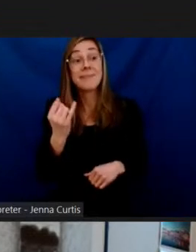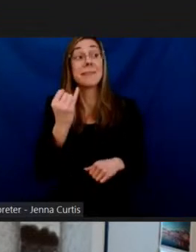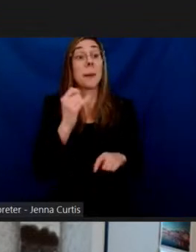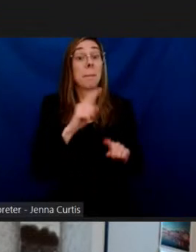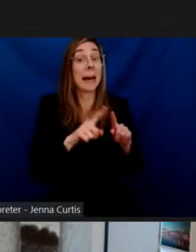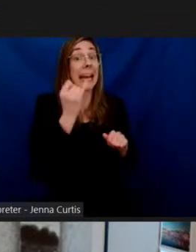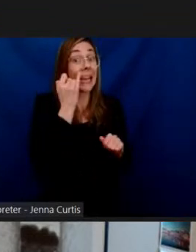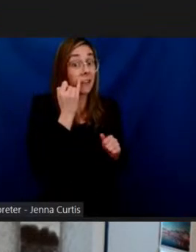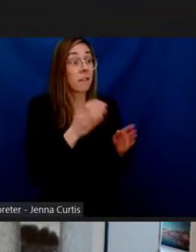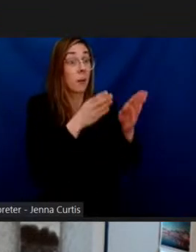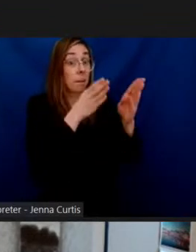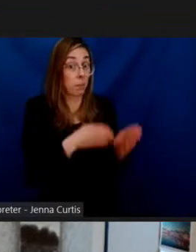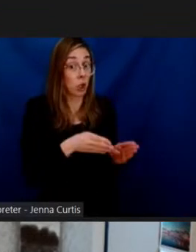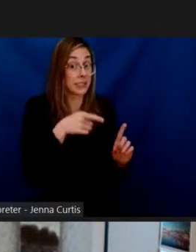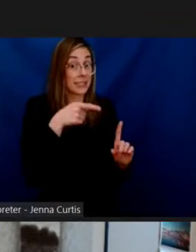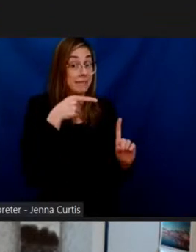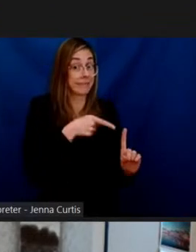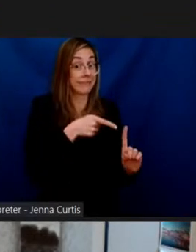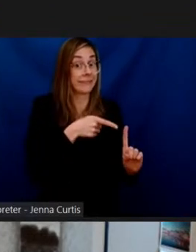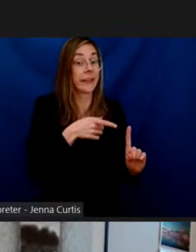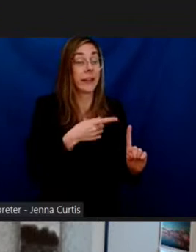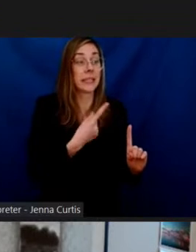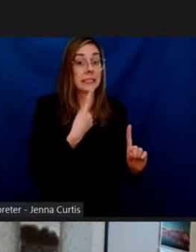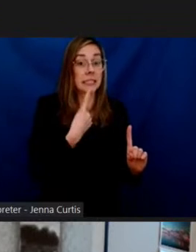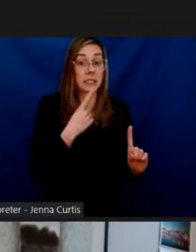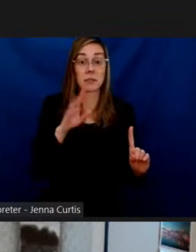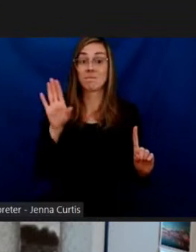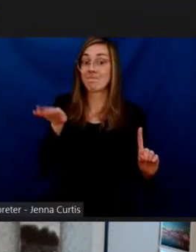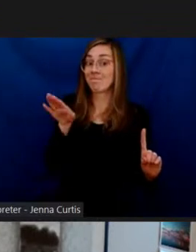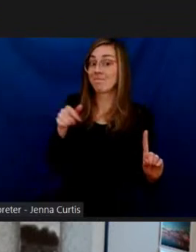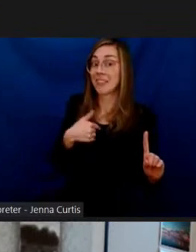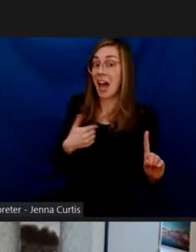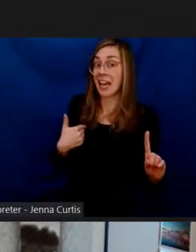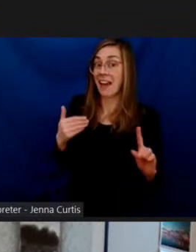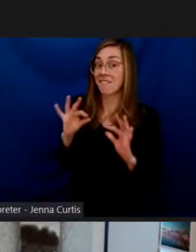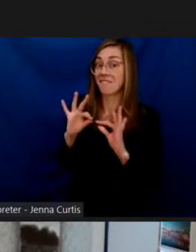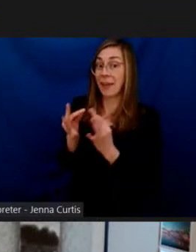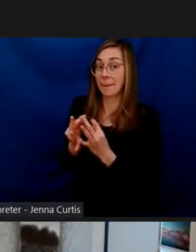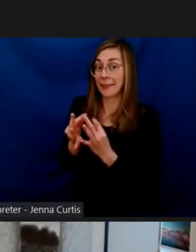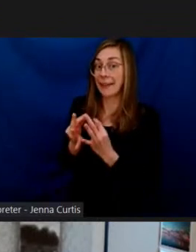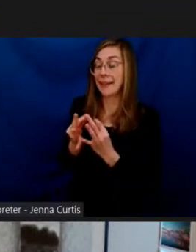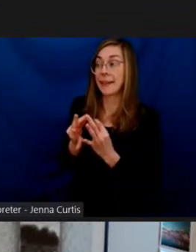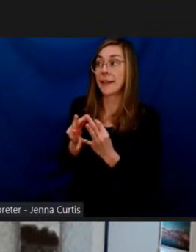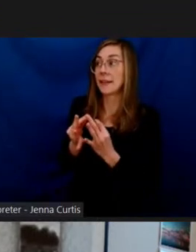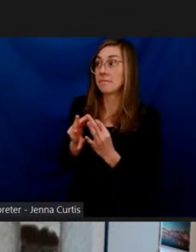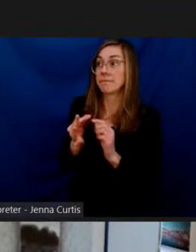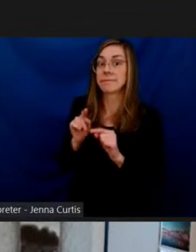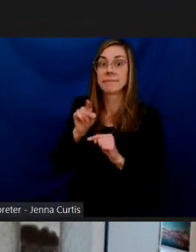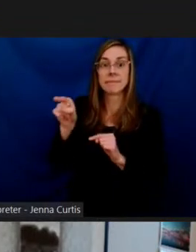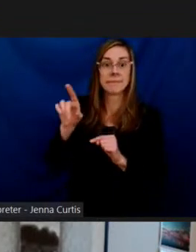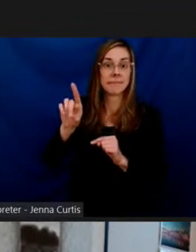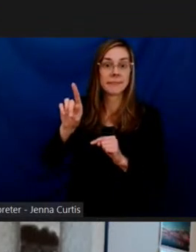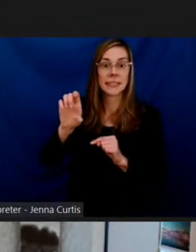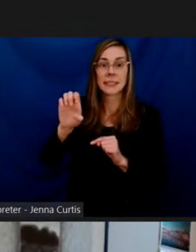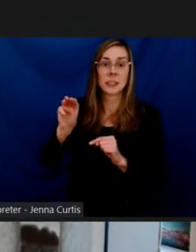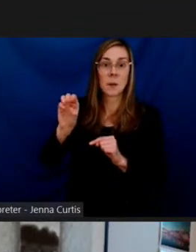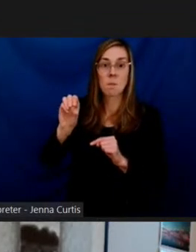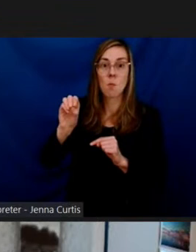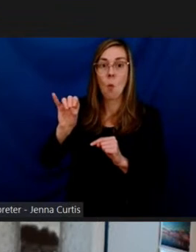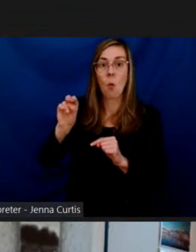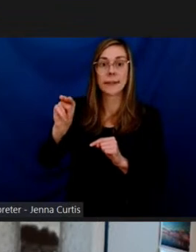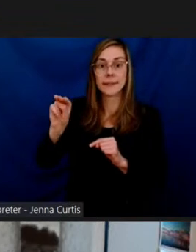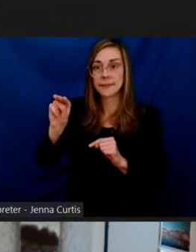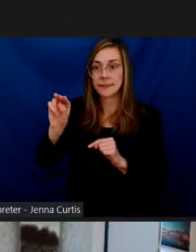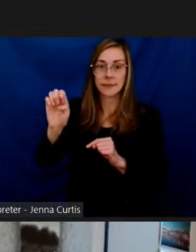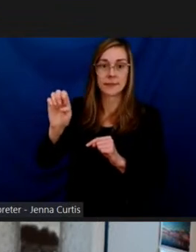says, I have family in fill in the blank. Let's say I have family in Des Moines, but I can't afford a